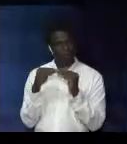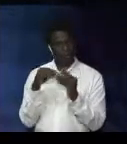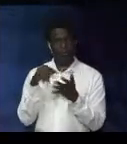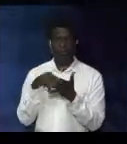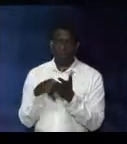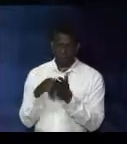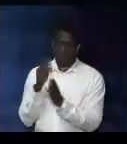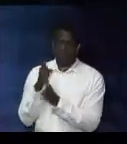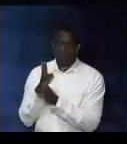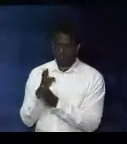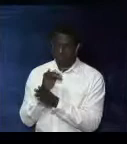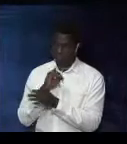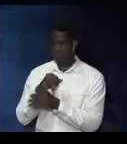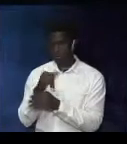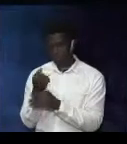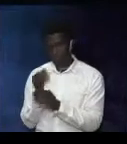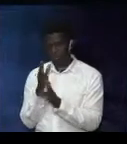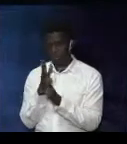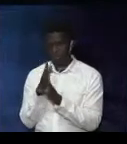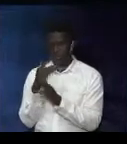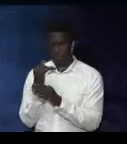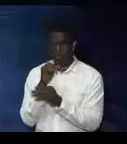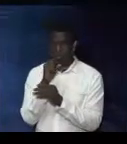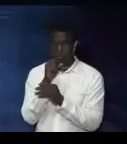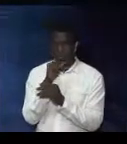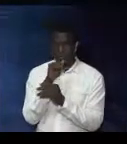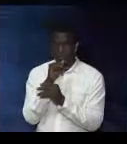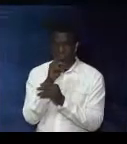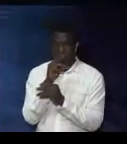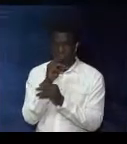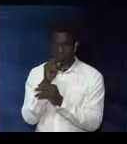this line is also a line of symmetry. So I'll just draw that for you.